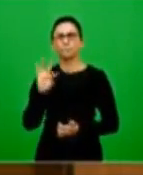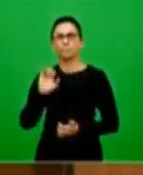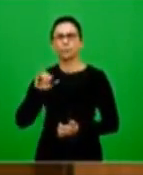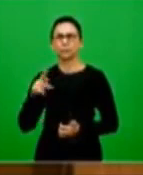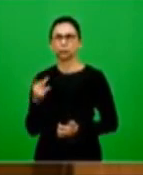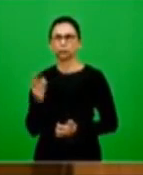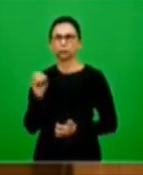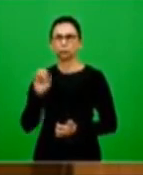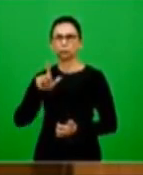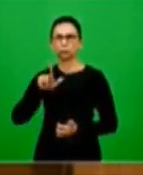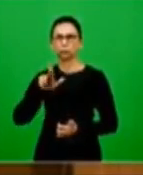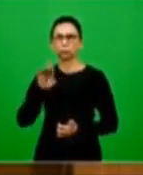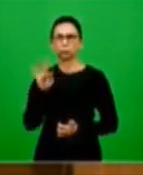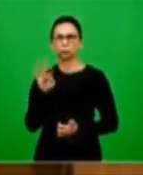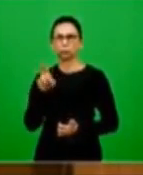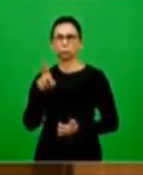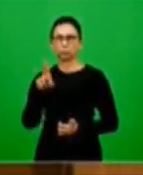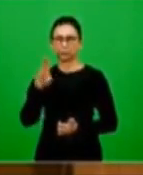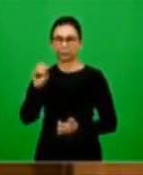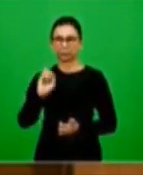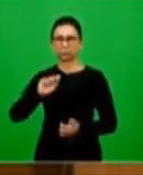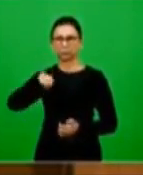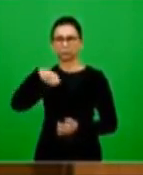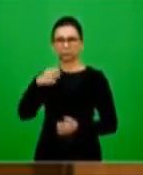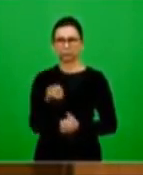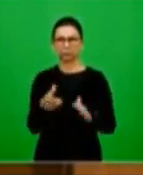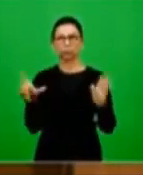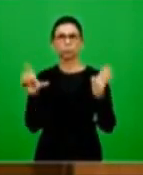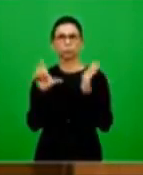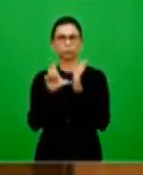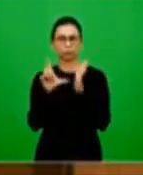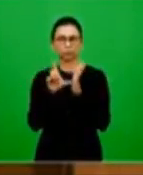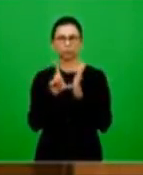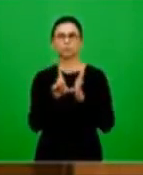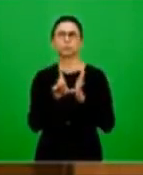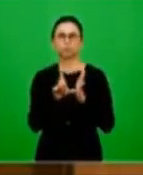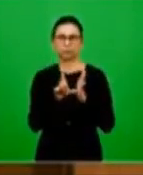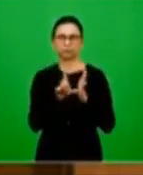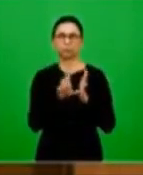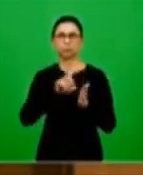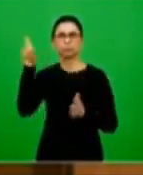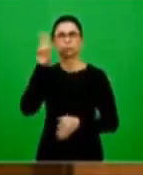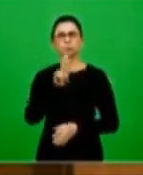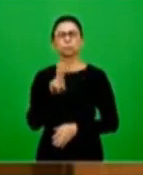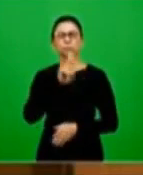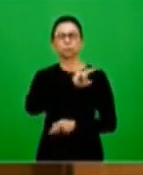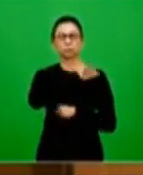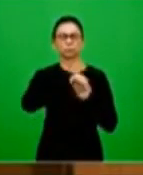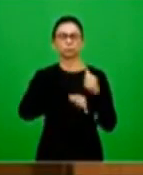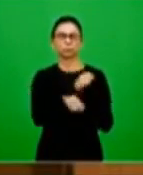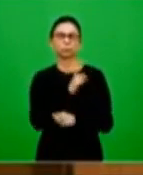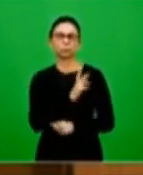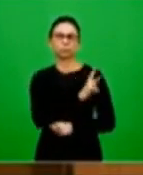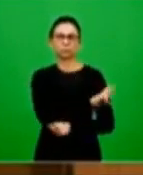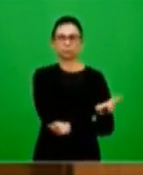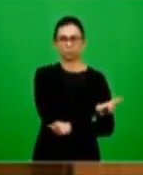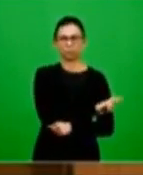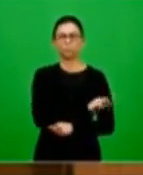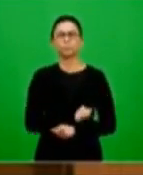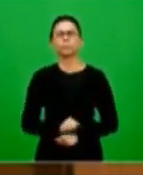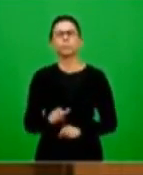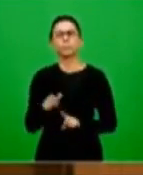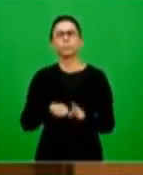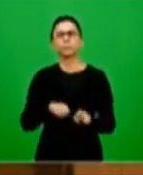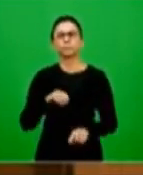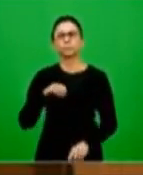man of the Reformation is called Martin Luther. And we are going to know why Martin Luther is the great name of the